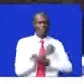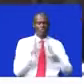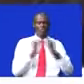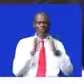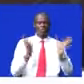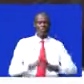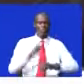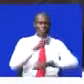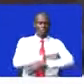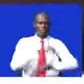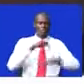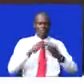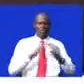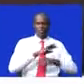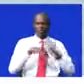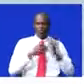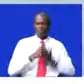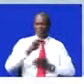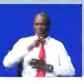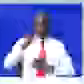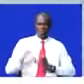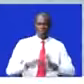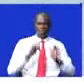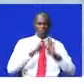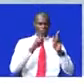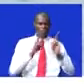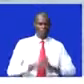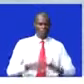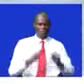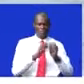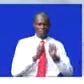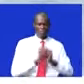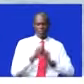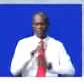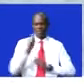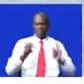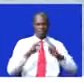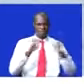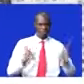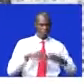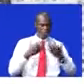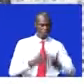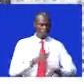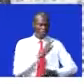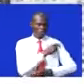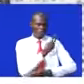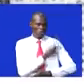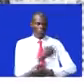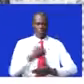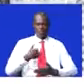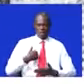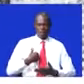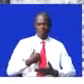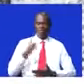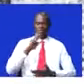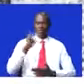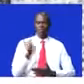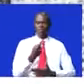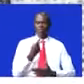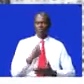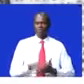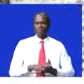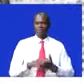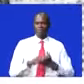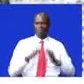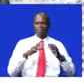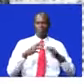machiegni e sub-counties boro duto mayudore kaunti ma Kisumu kod kuonde moko mag chiwo thieth. Some 2,000